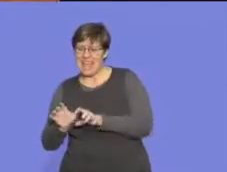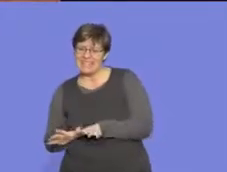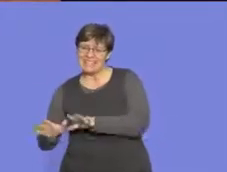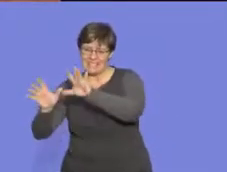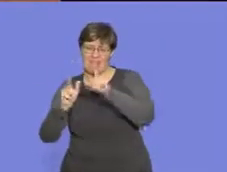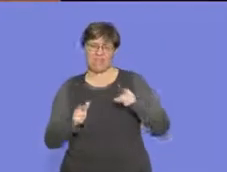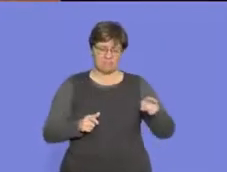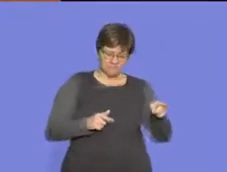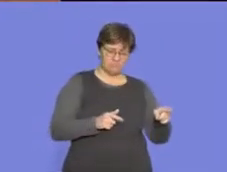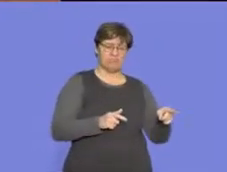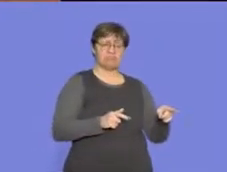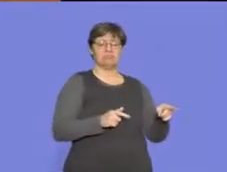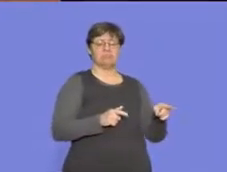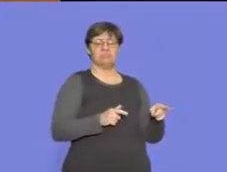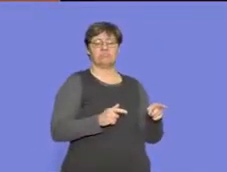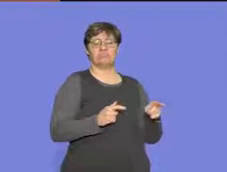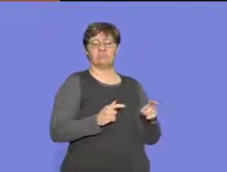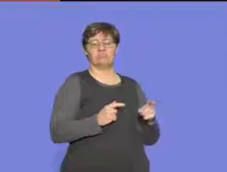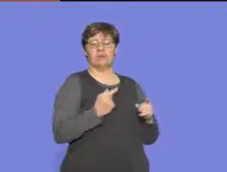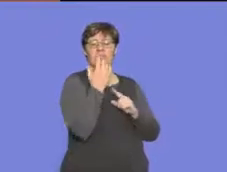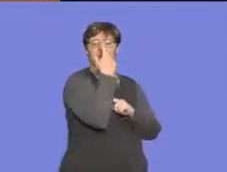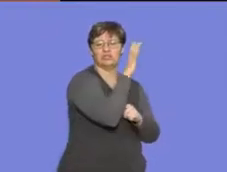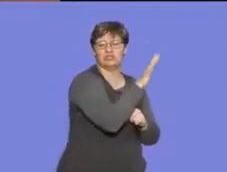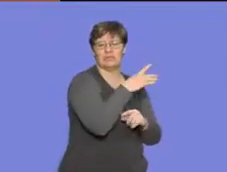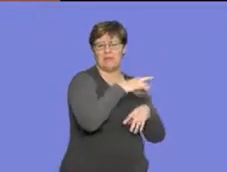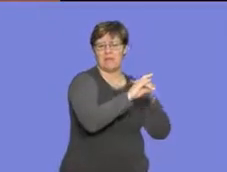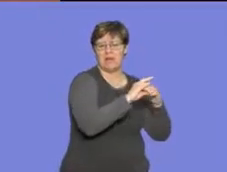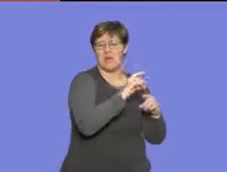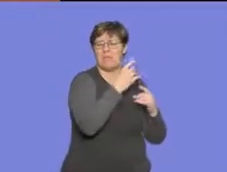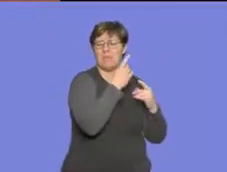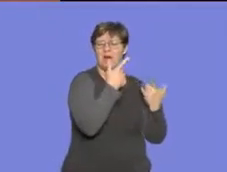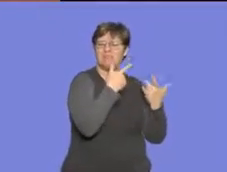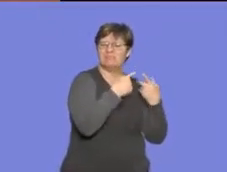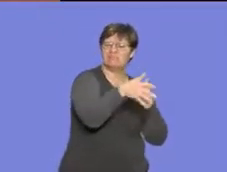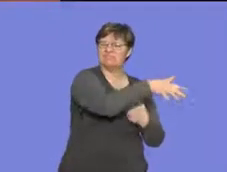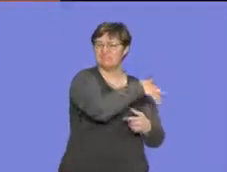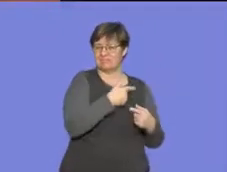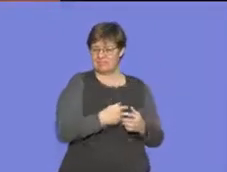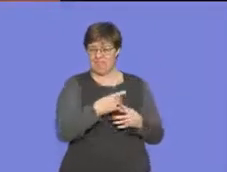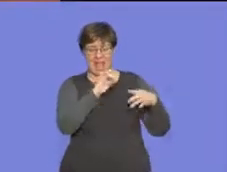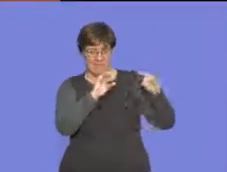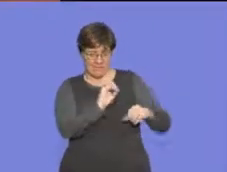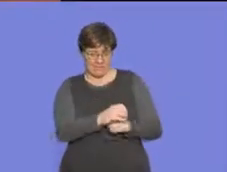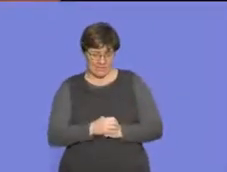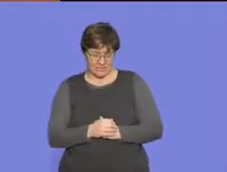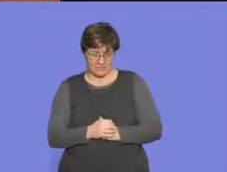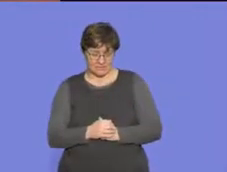varieties that we experience on land. So here's the grassland biome with a rich diversity of grasses, and you've